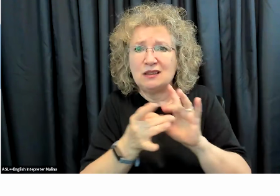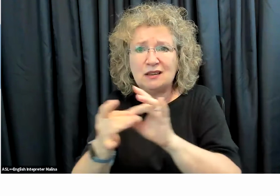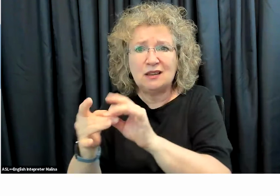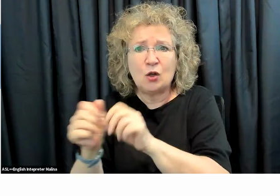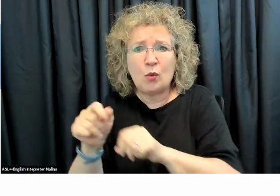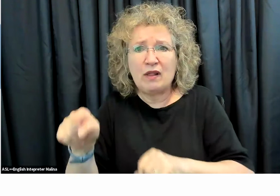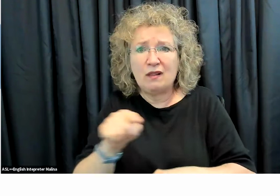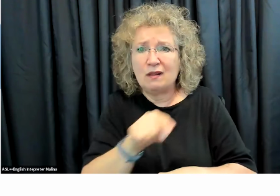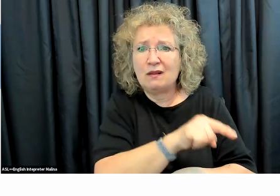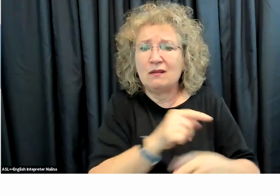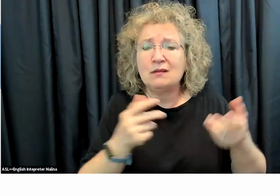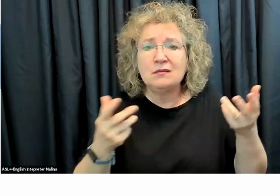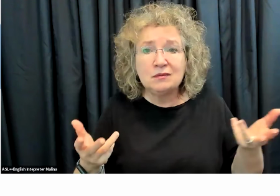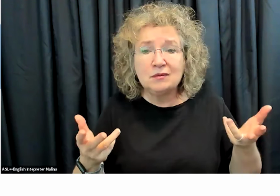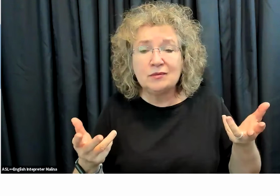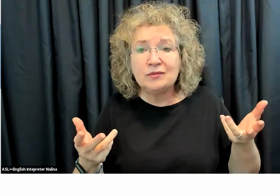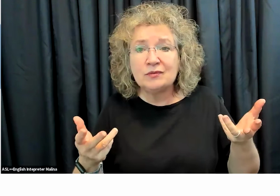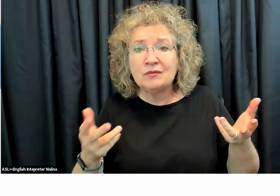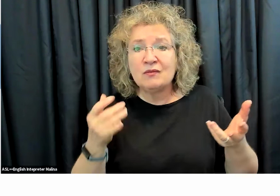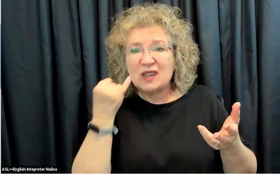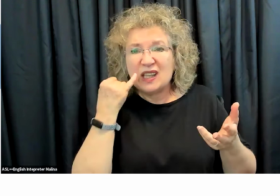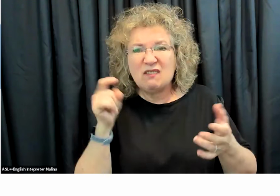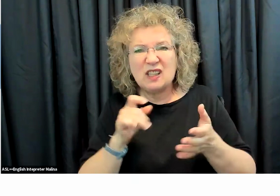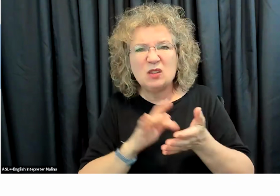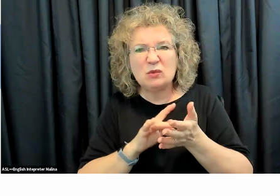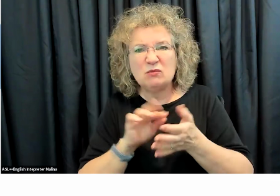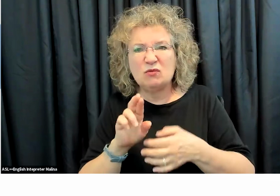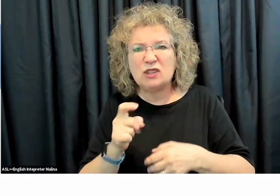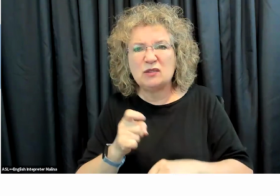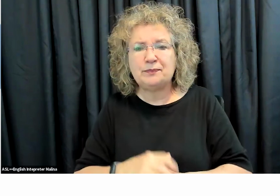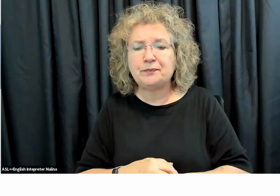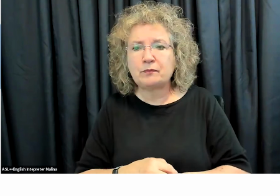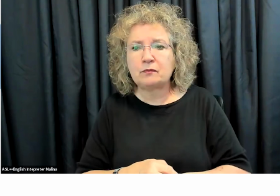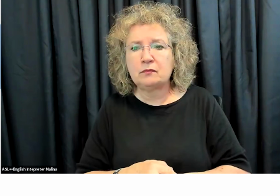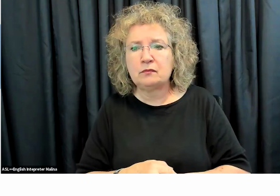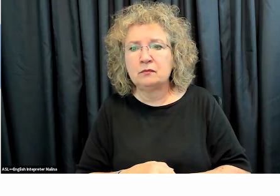are needing to get prescription medications.